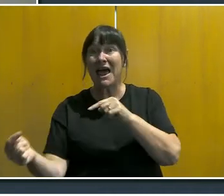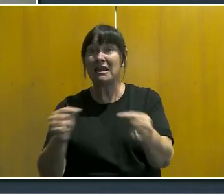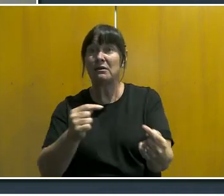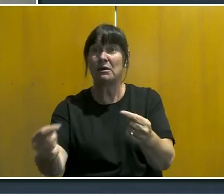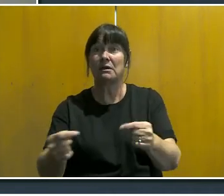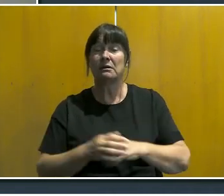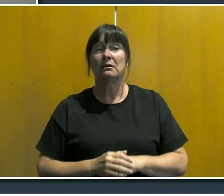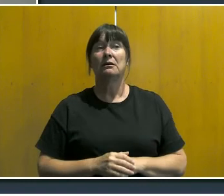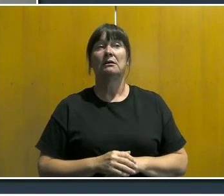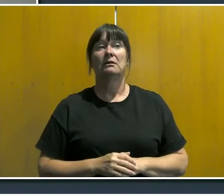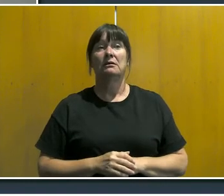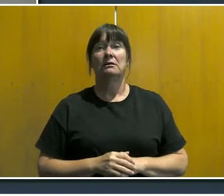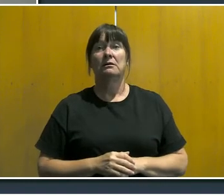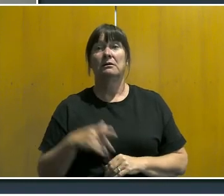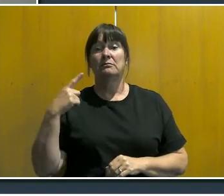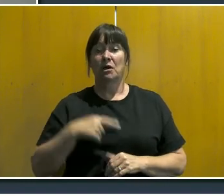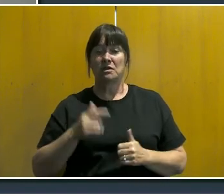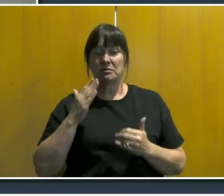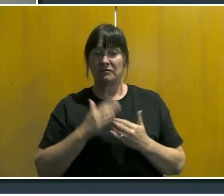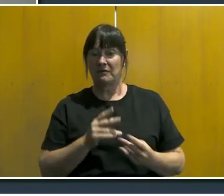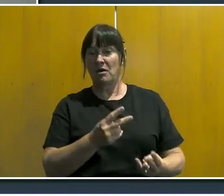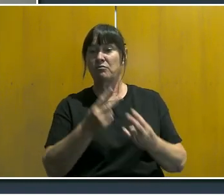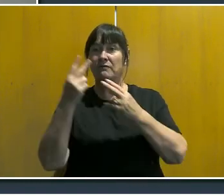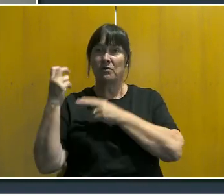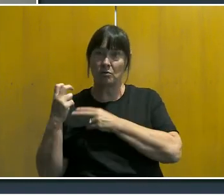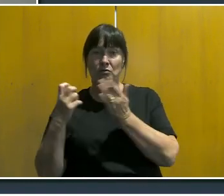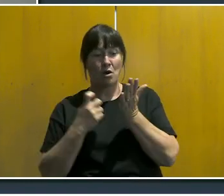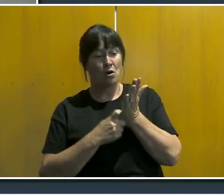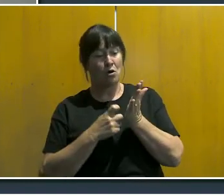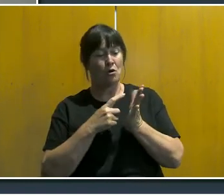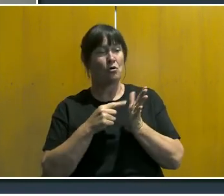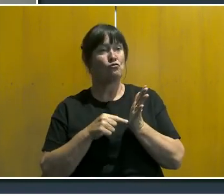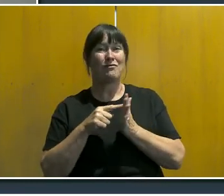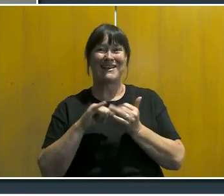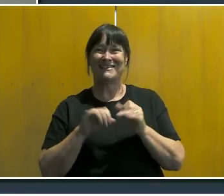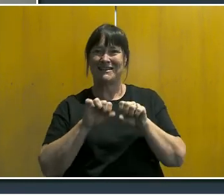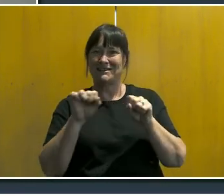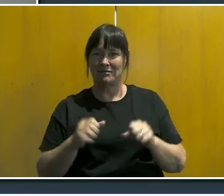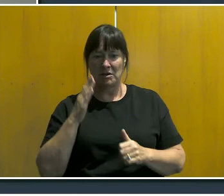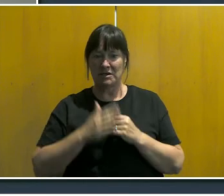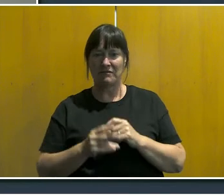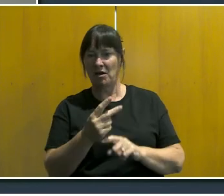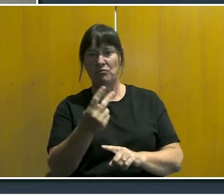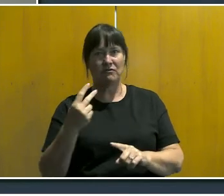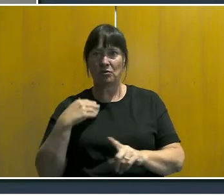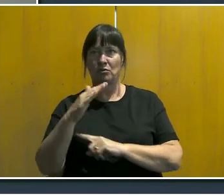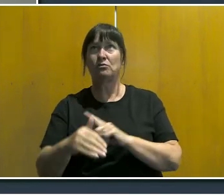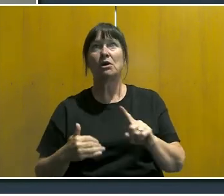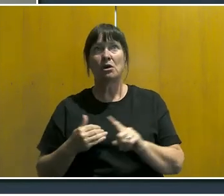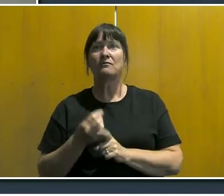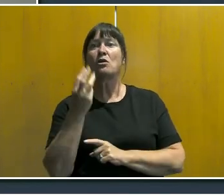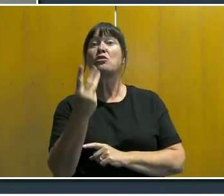never reviewed the total rating system for 32 years. And that's